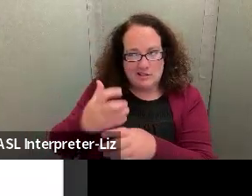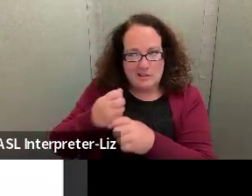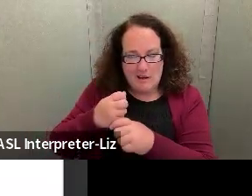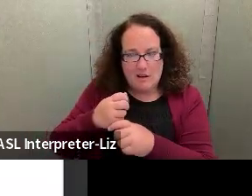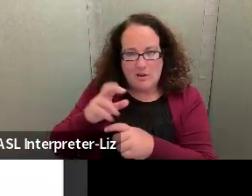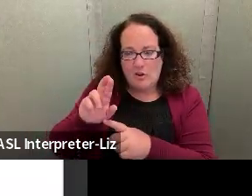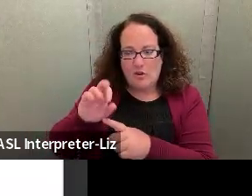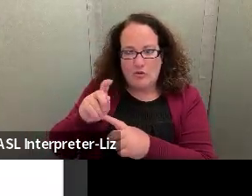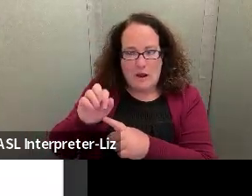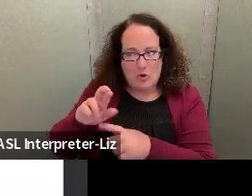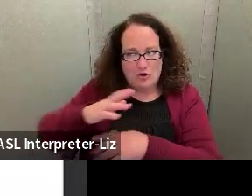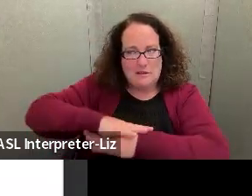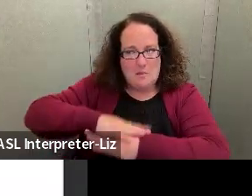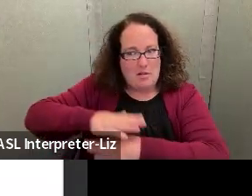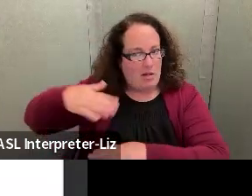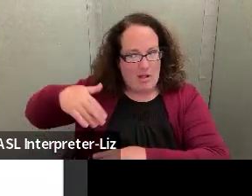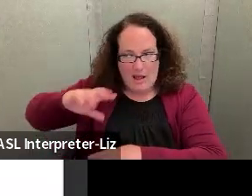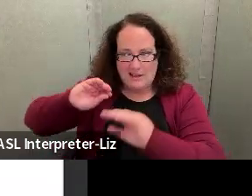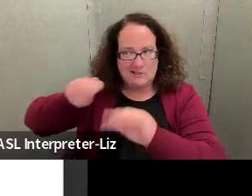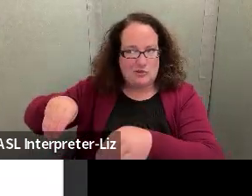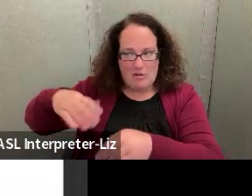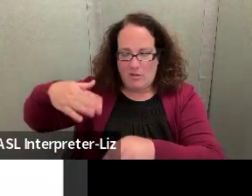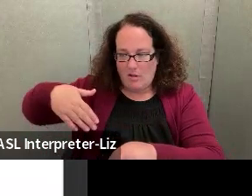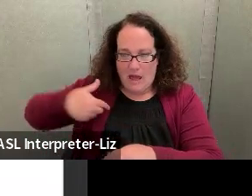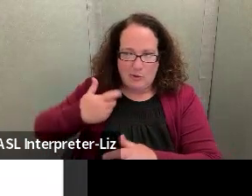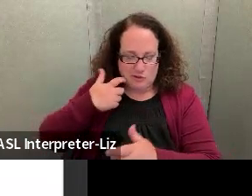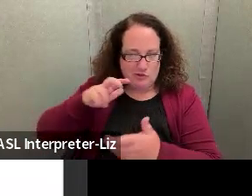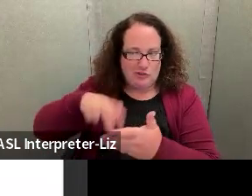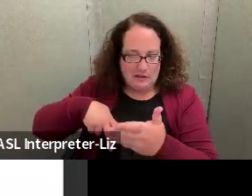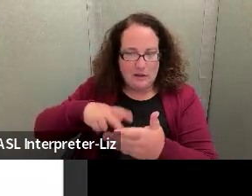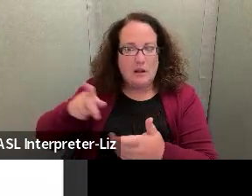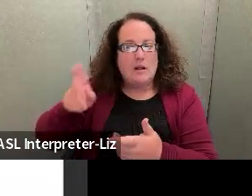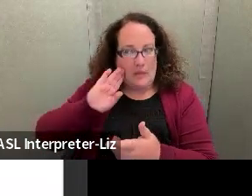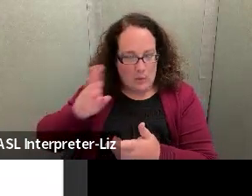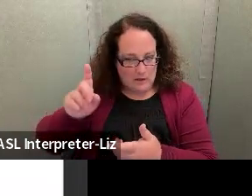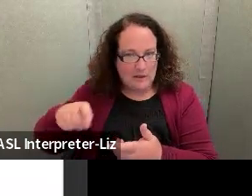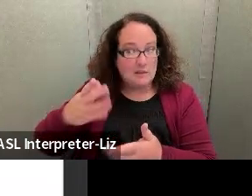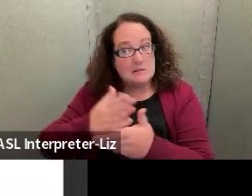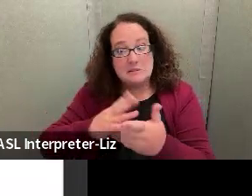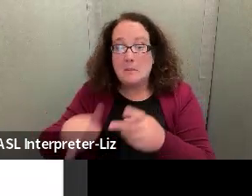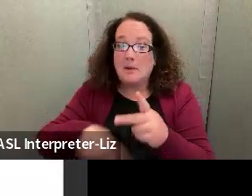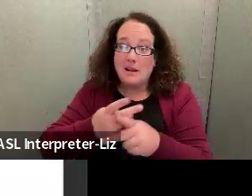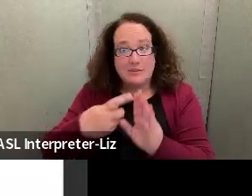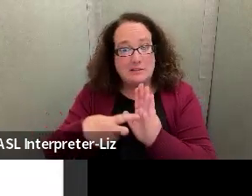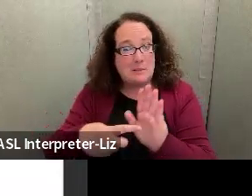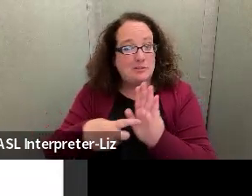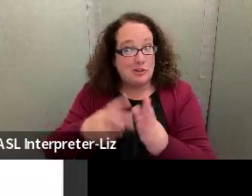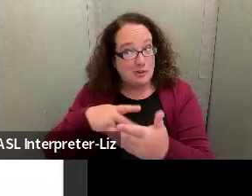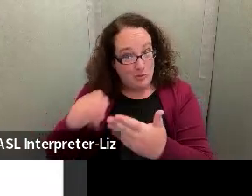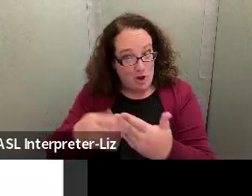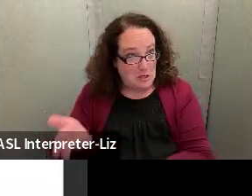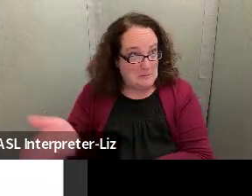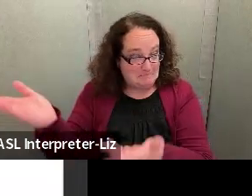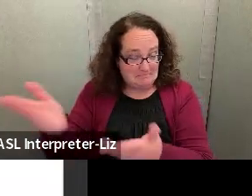It's not even installed yet. I was just reading about it, and they're going to need some kind of demonstration project,